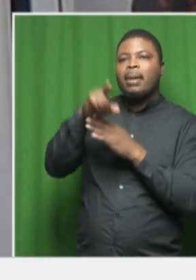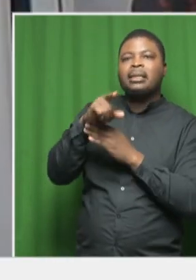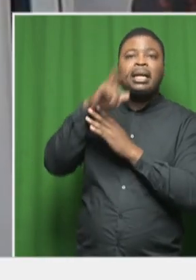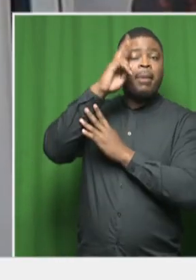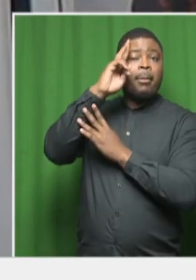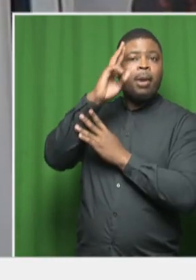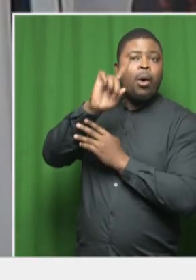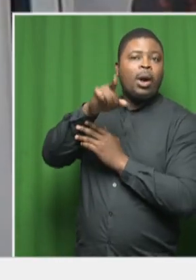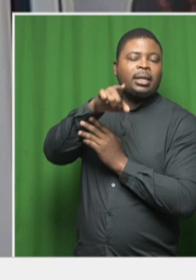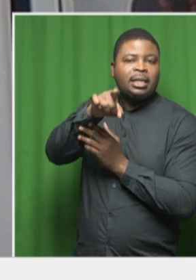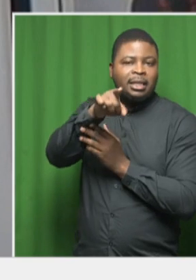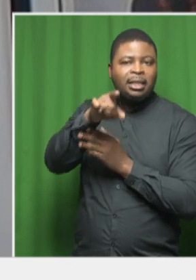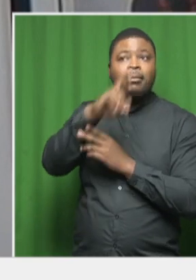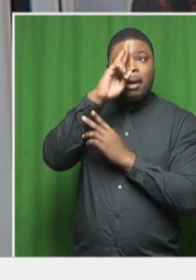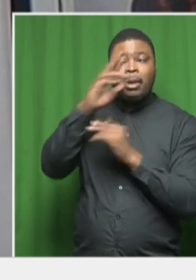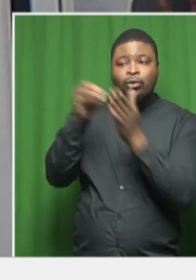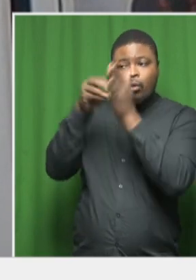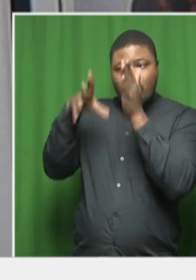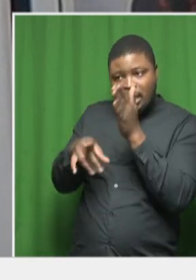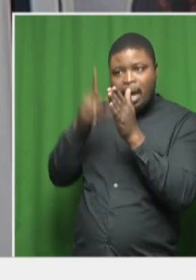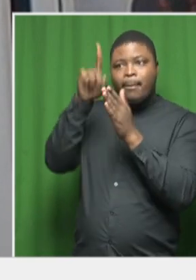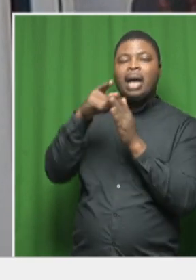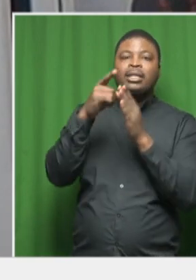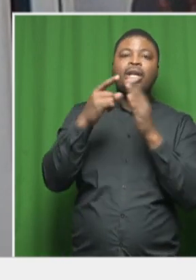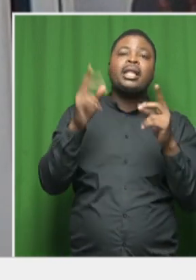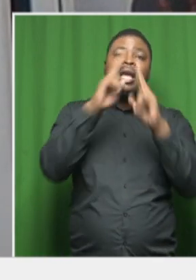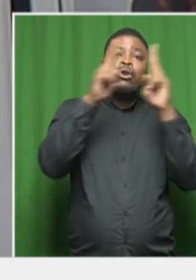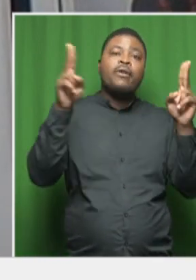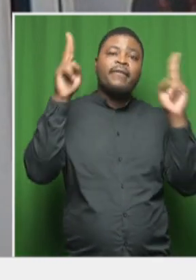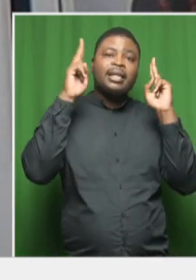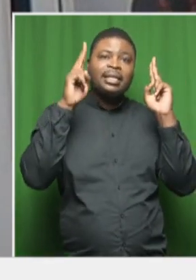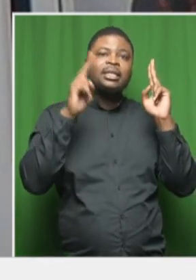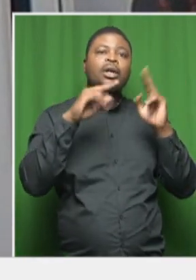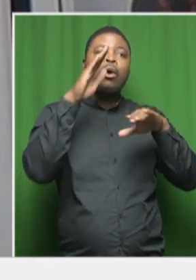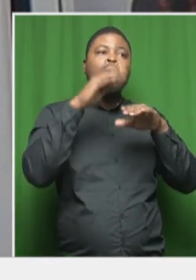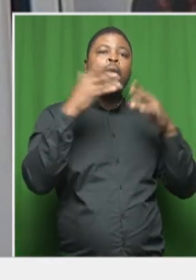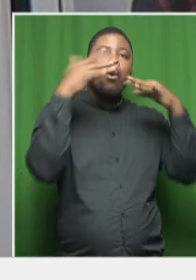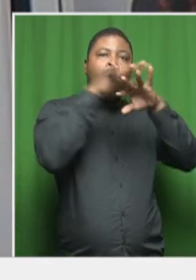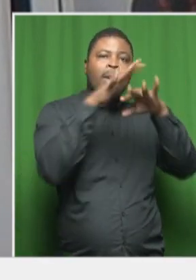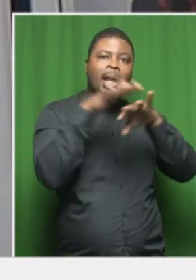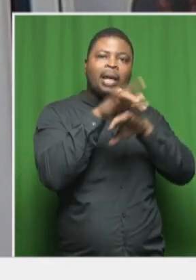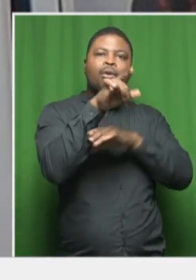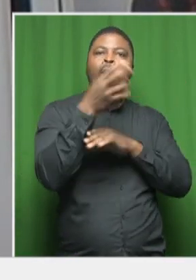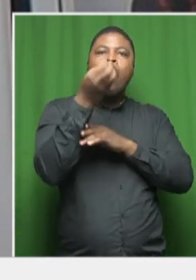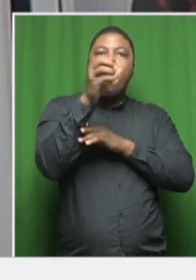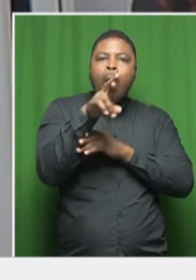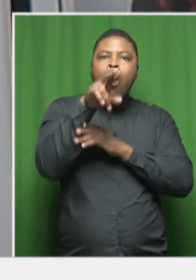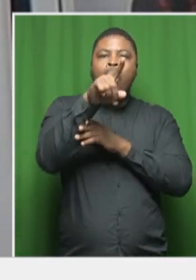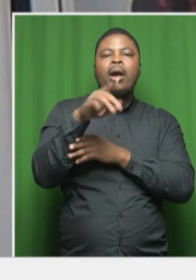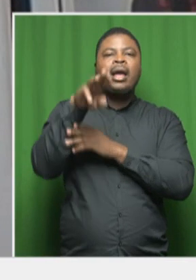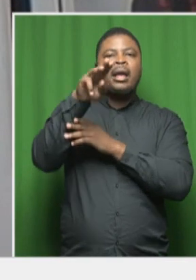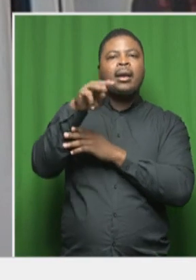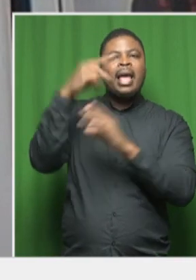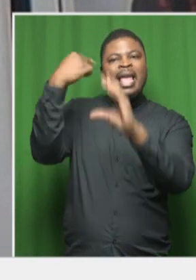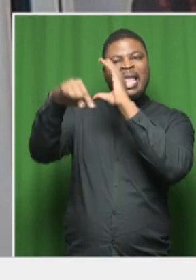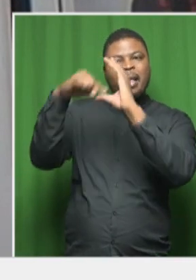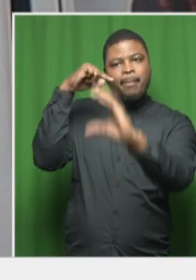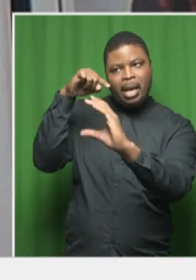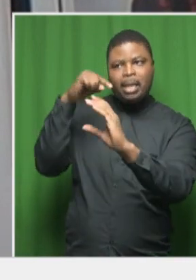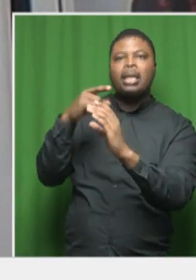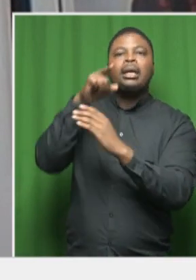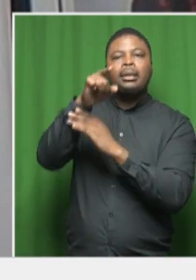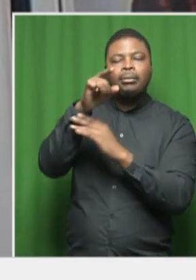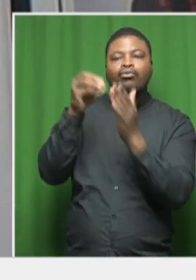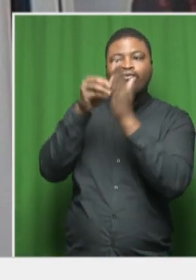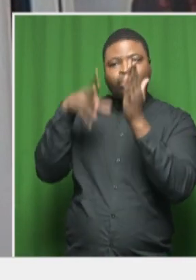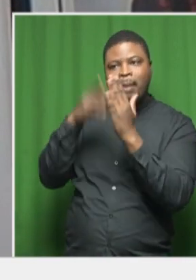to log on through their university mail. So they might have a Gmail address. Nothing's going to work on